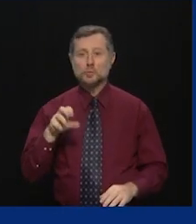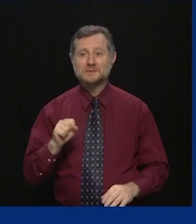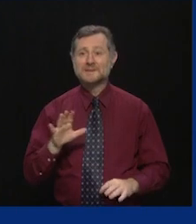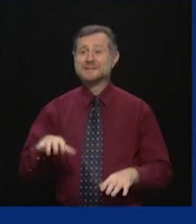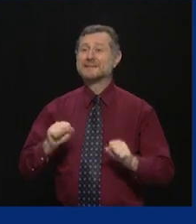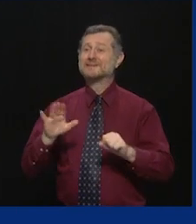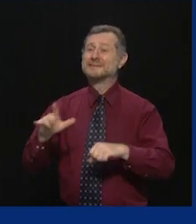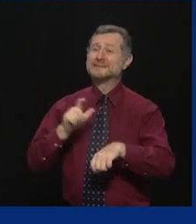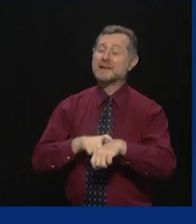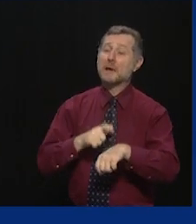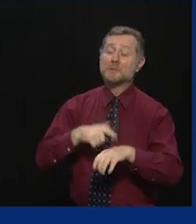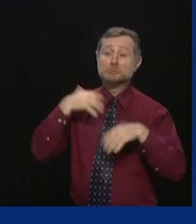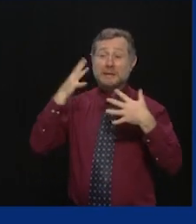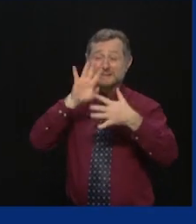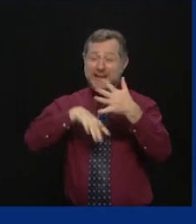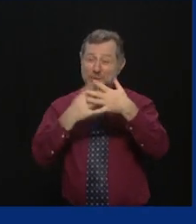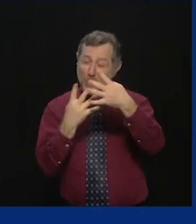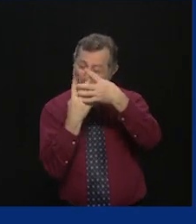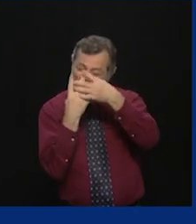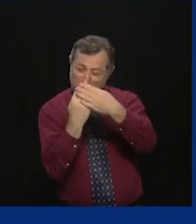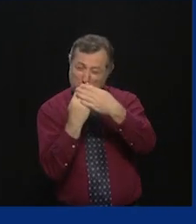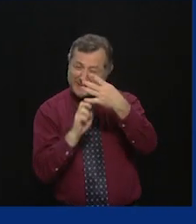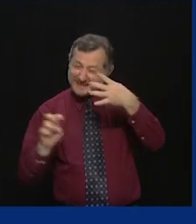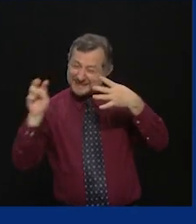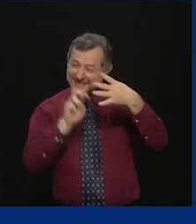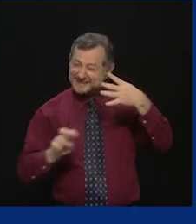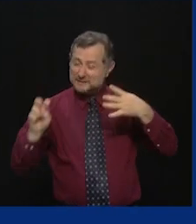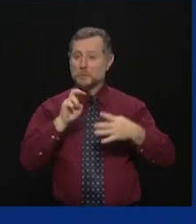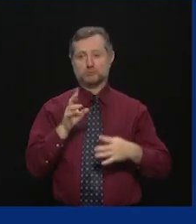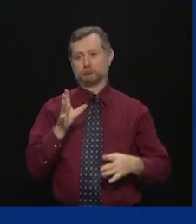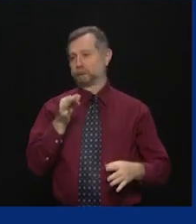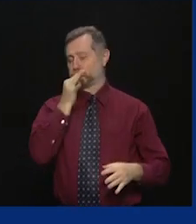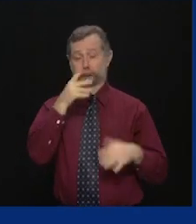here really means the world to all of us, Governor.